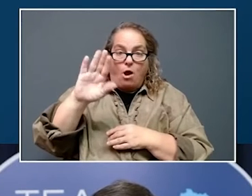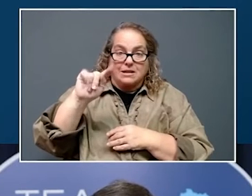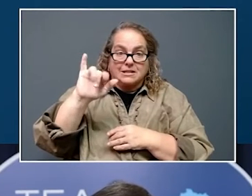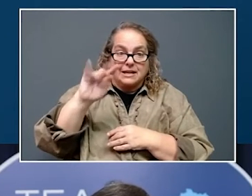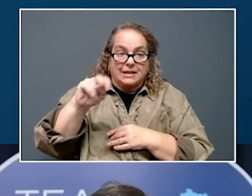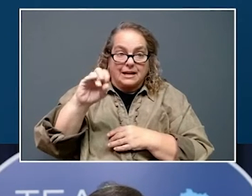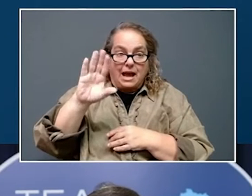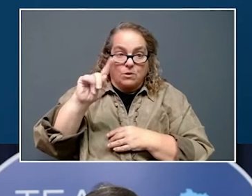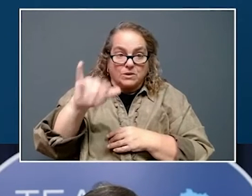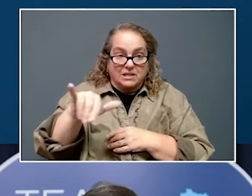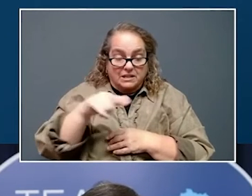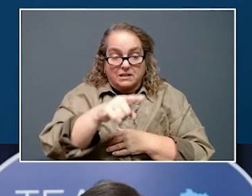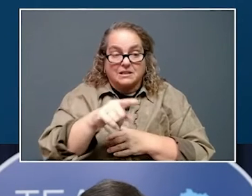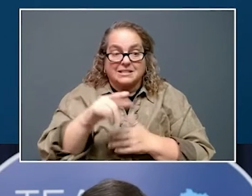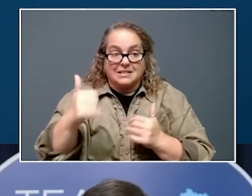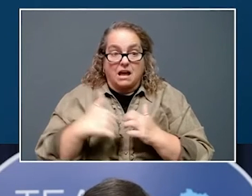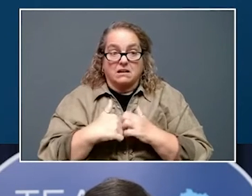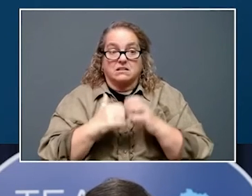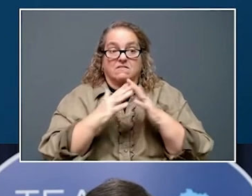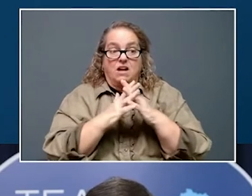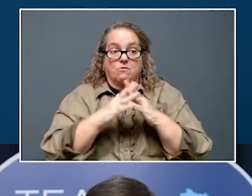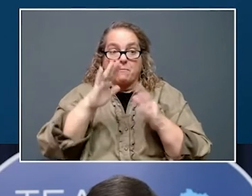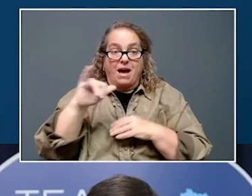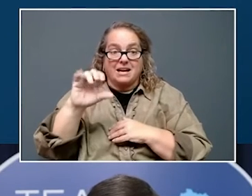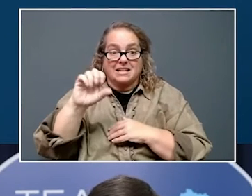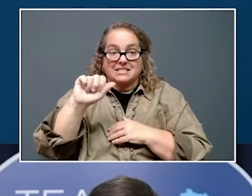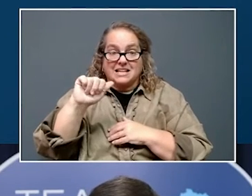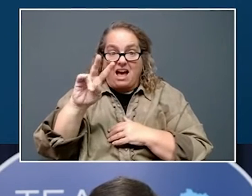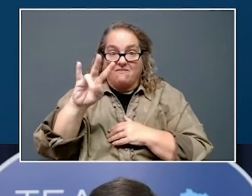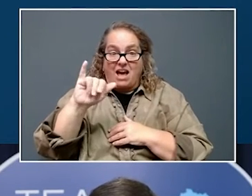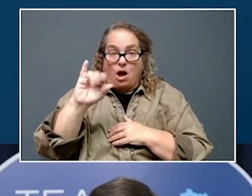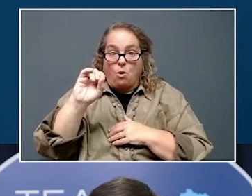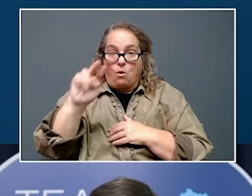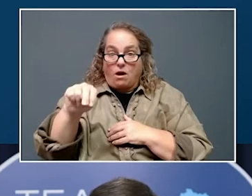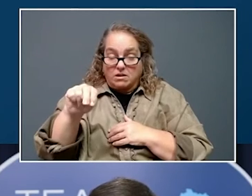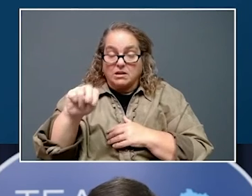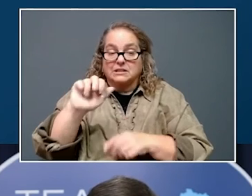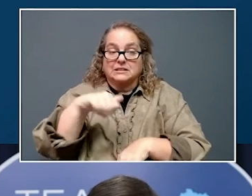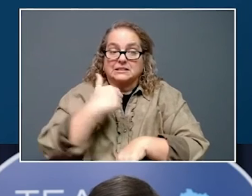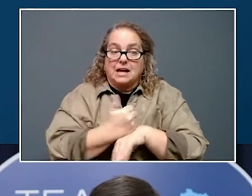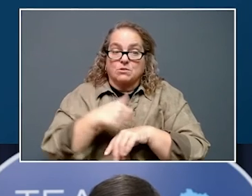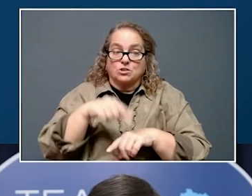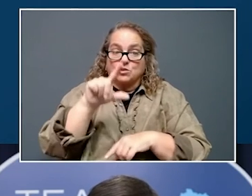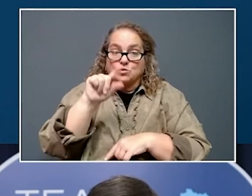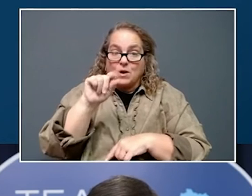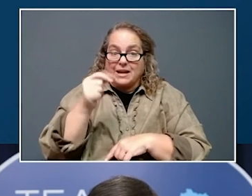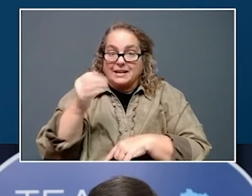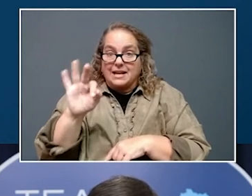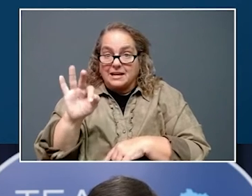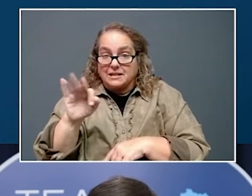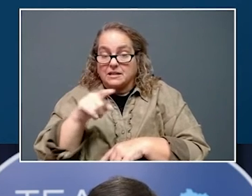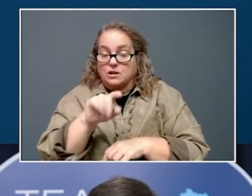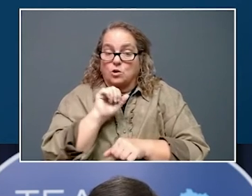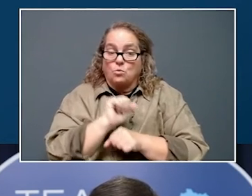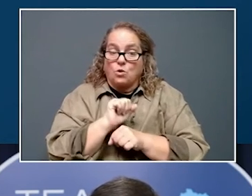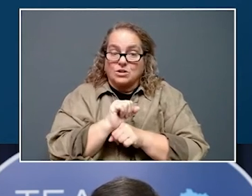expected to create between 250 and 300 jobs. Once complete, the solar farm will create 11 full-time jobs.